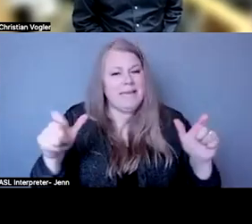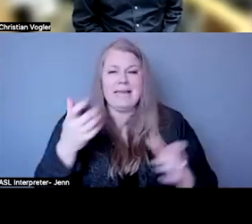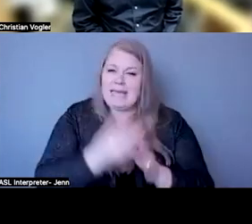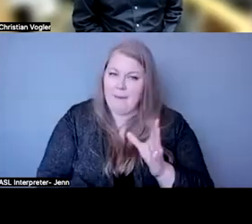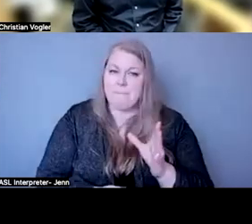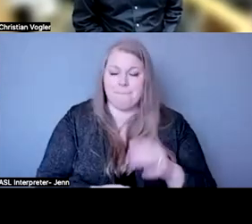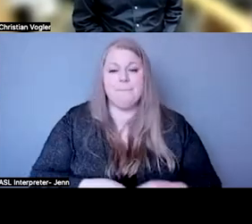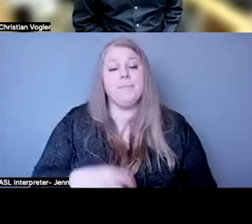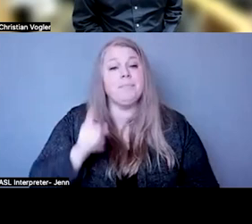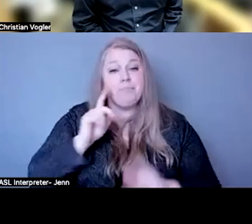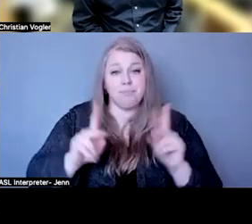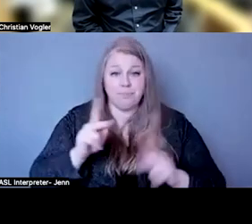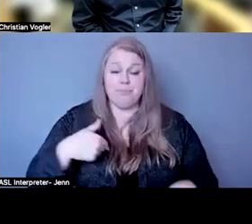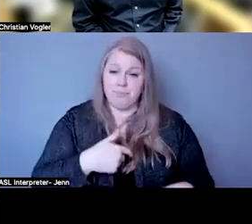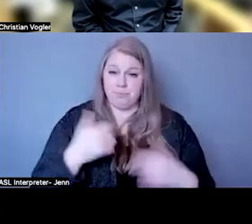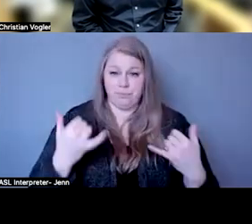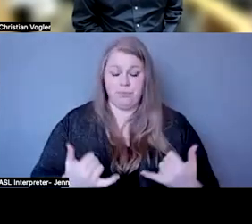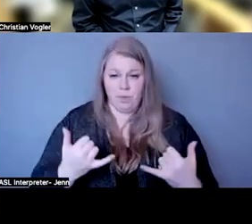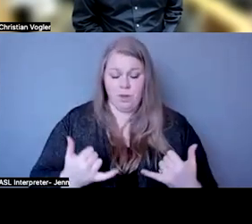For people we currently